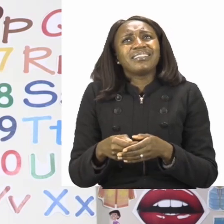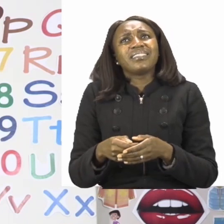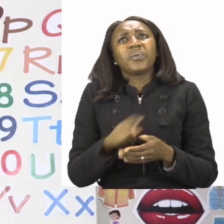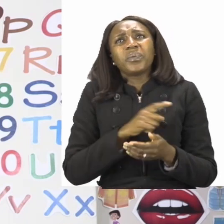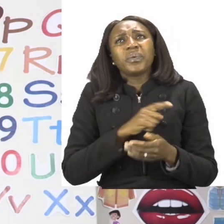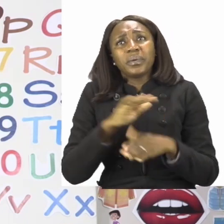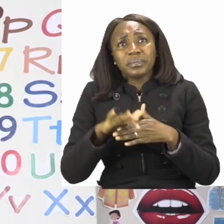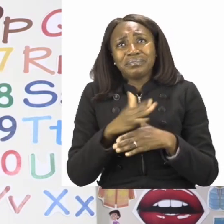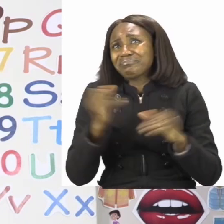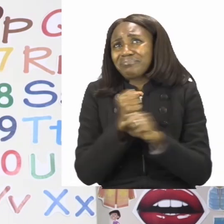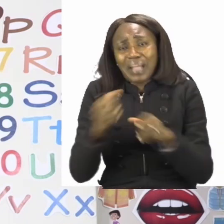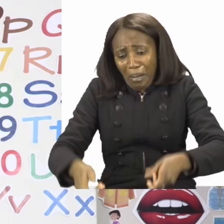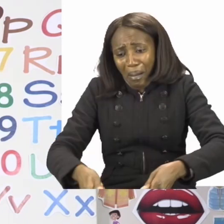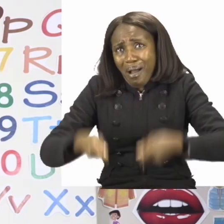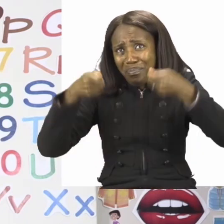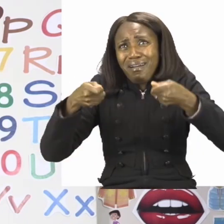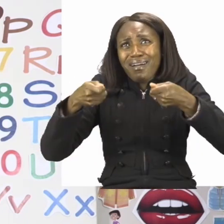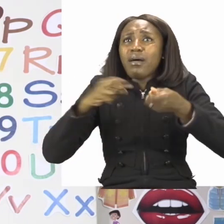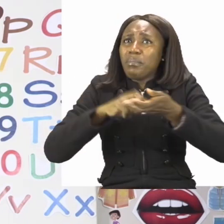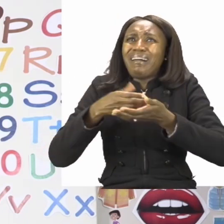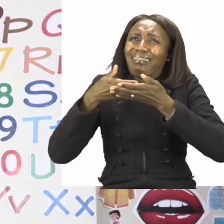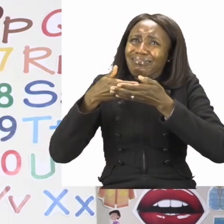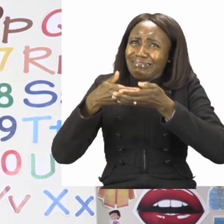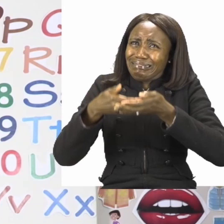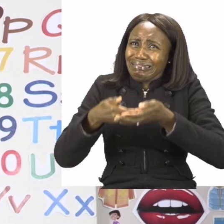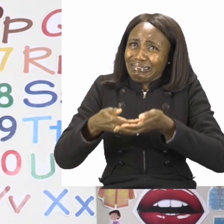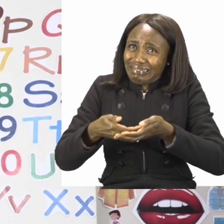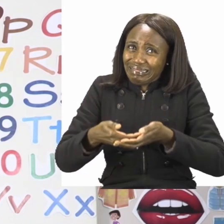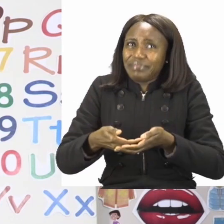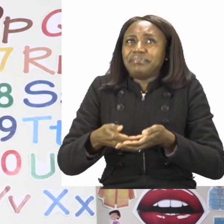Because I can't even lift it up. I would need